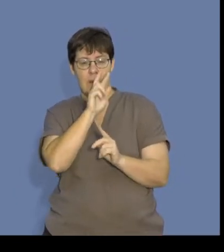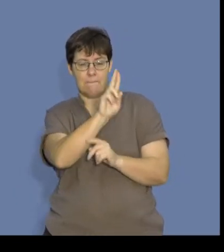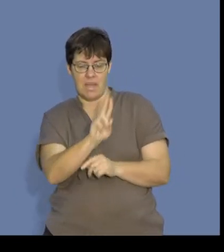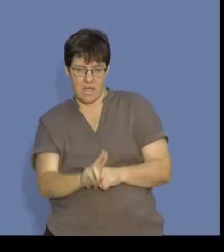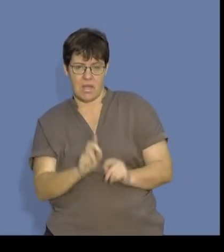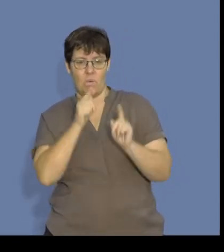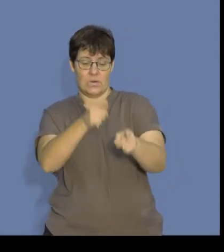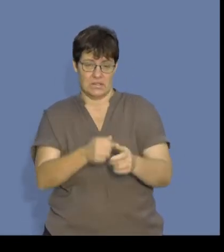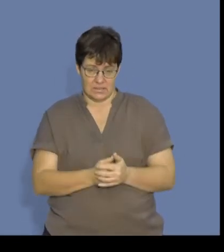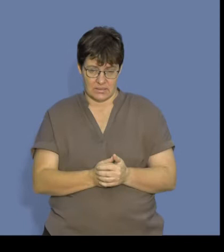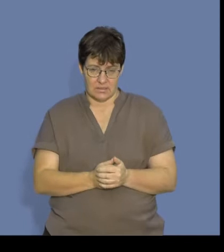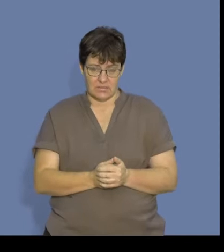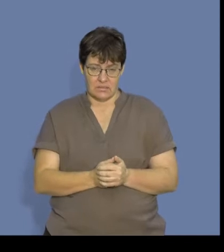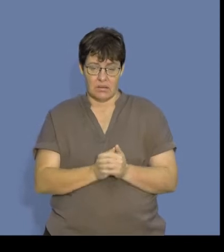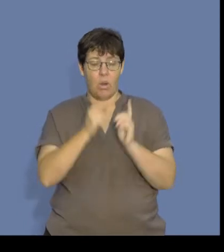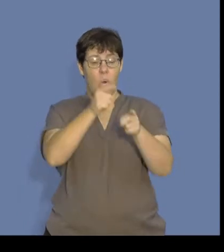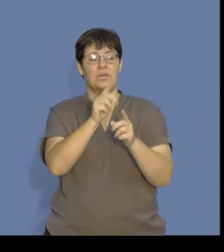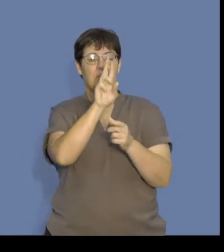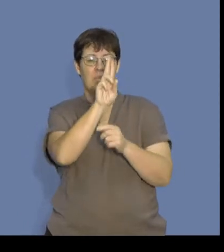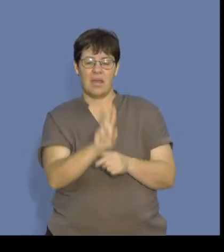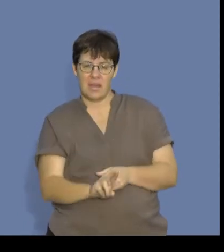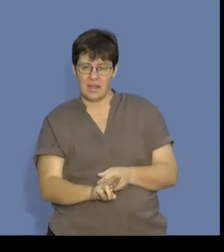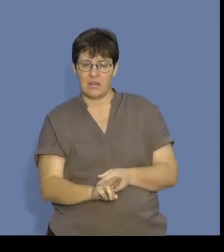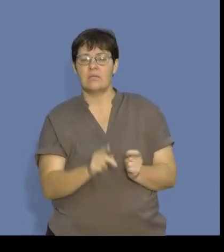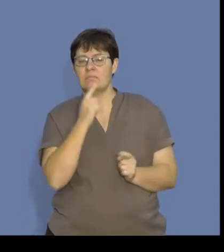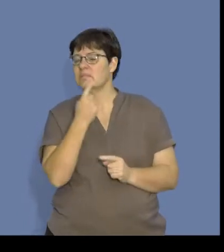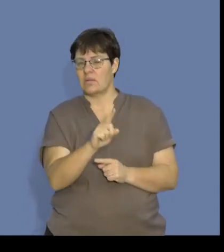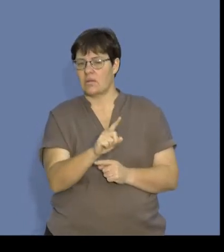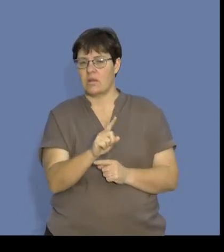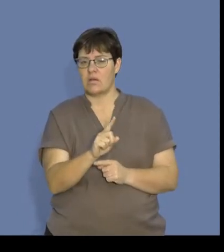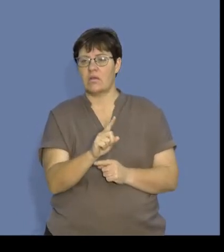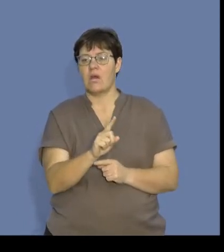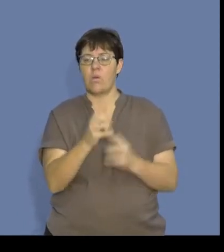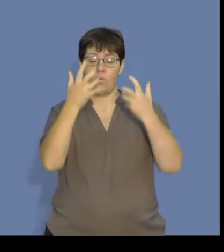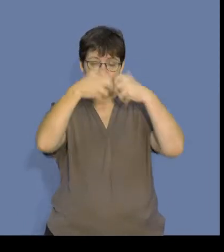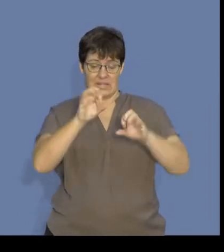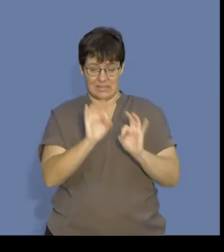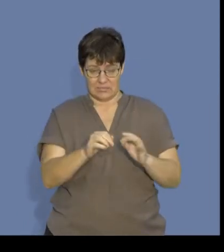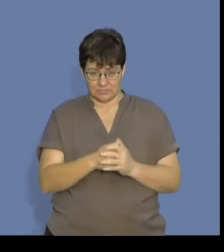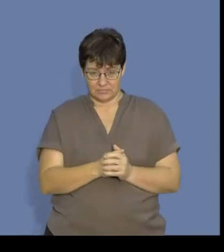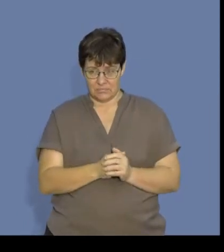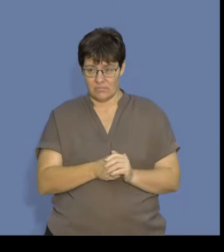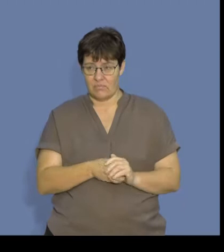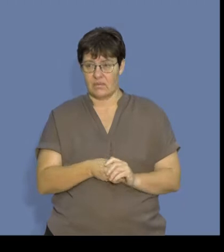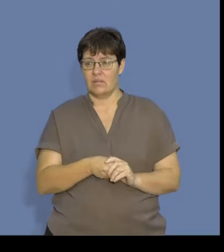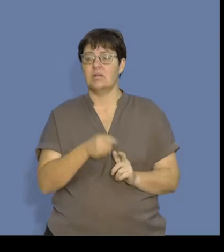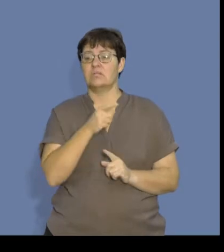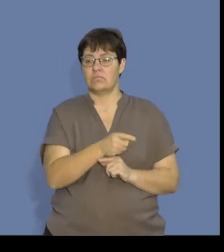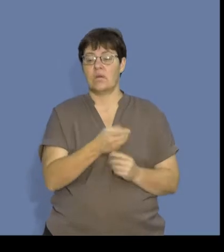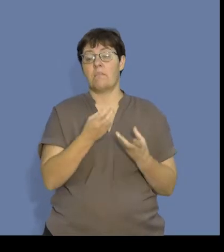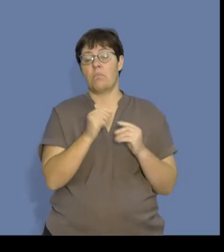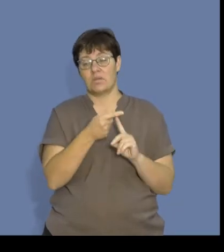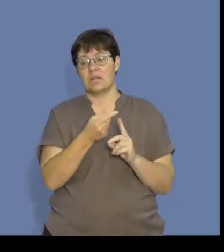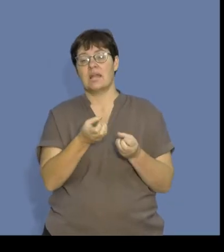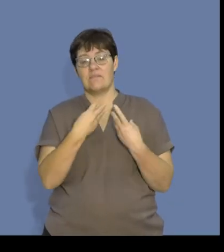pair of numbers. Remember, ordered pair of numbers, we normally call this coordinates. So the location of the point